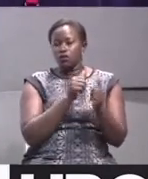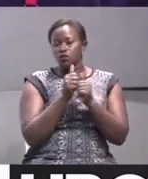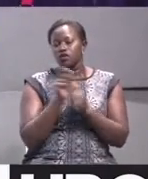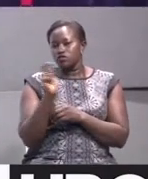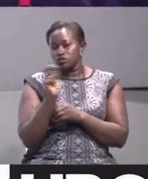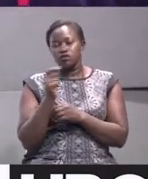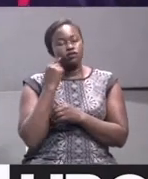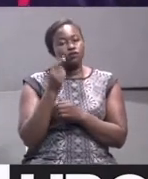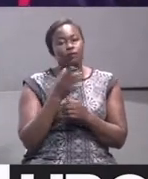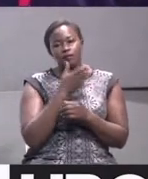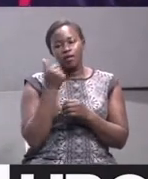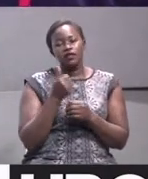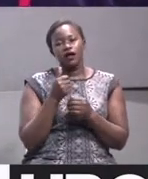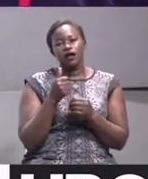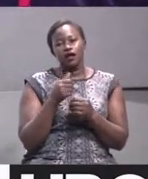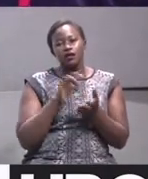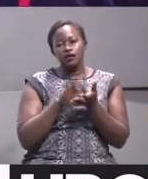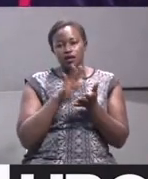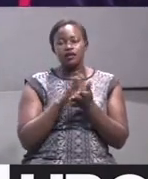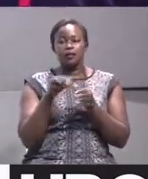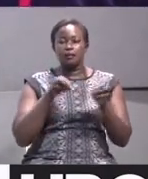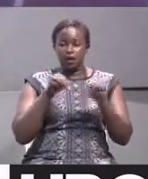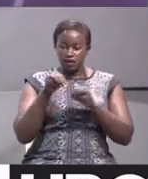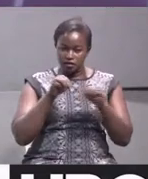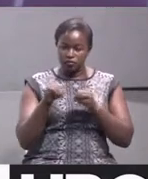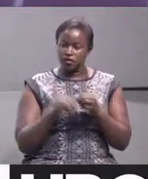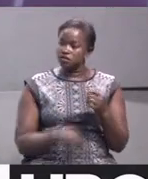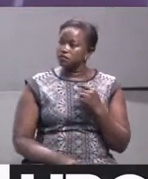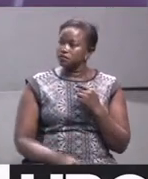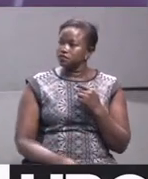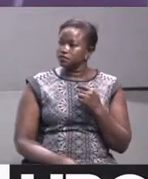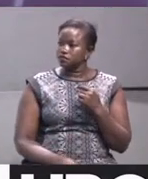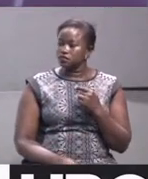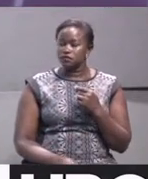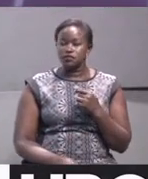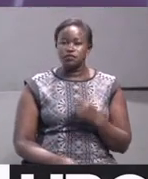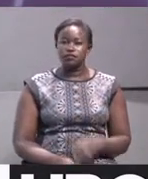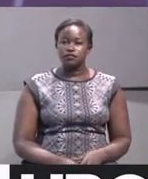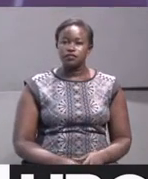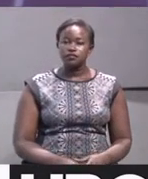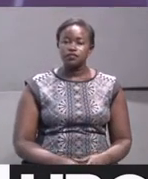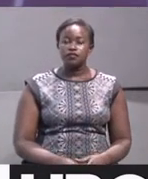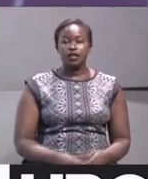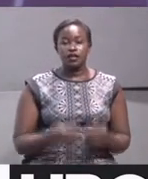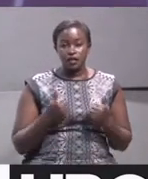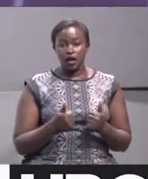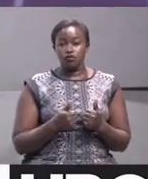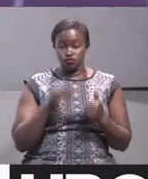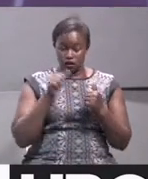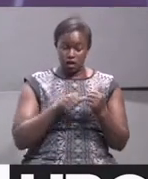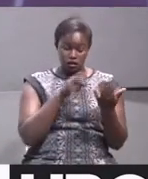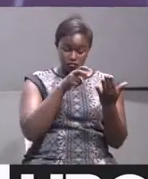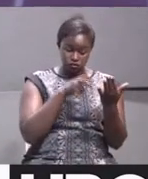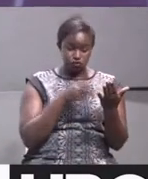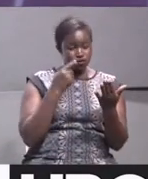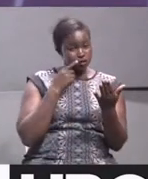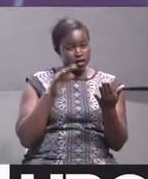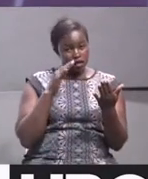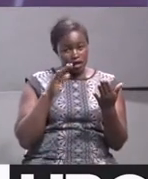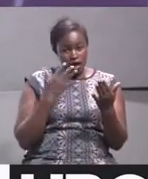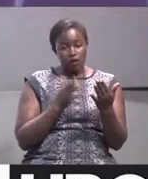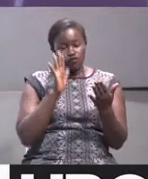data management. This innovative tool gives you a clear picture of exactly how your data is being used, by which